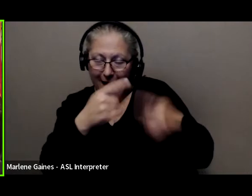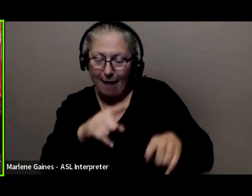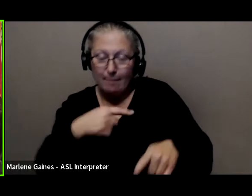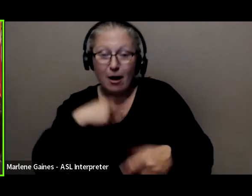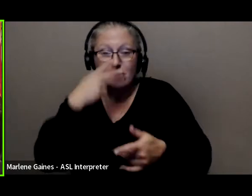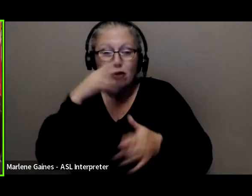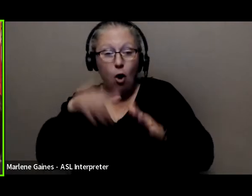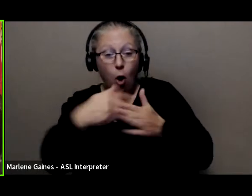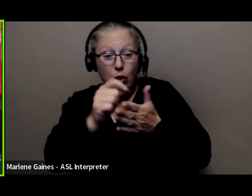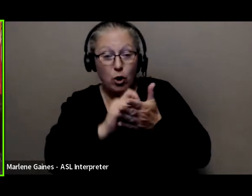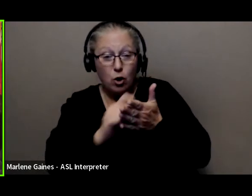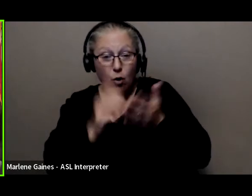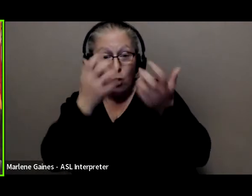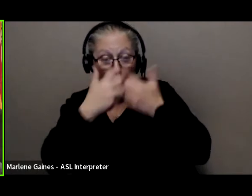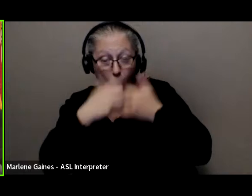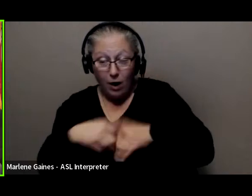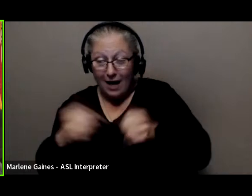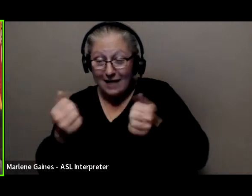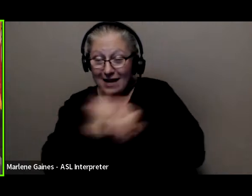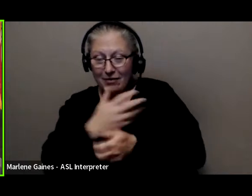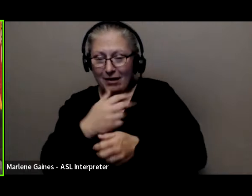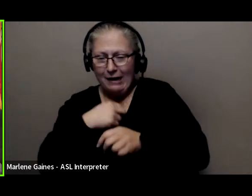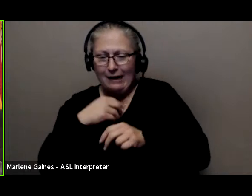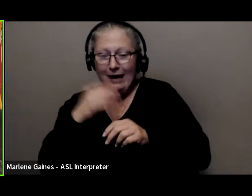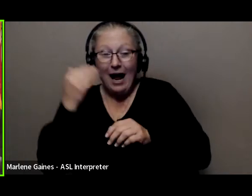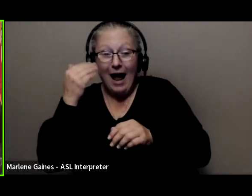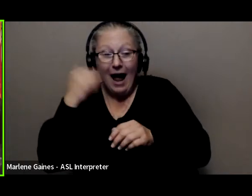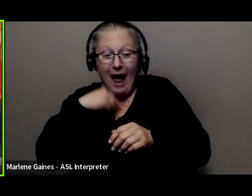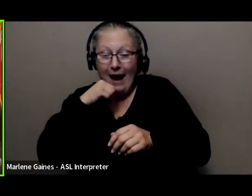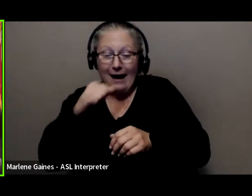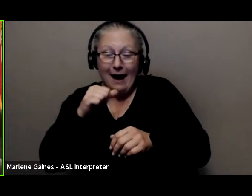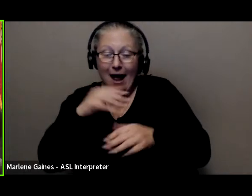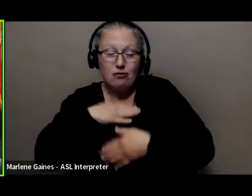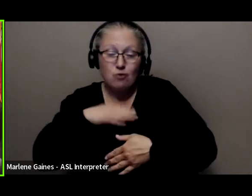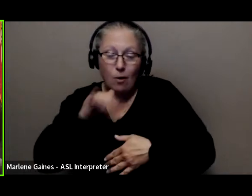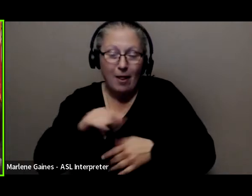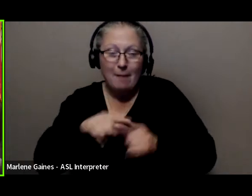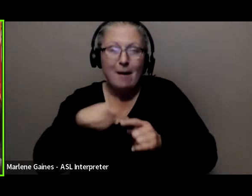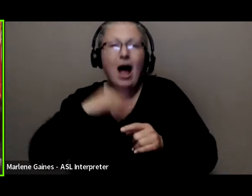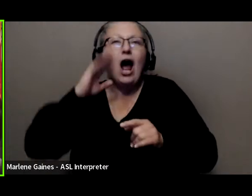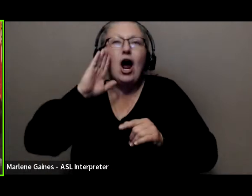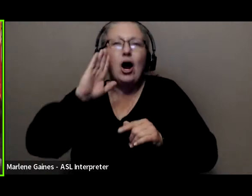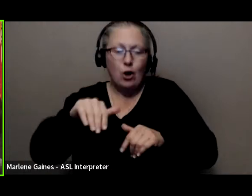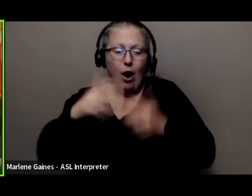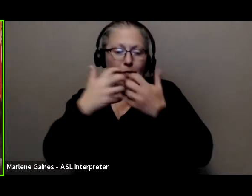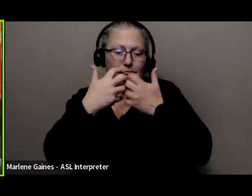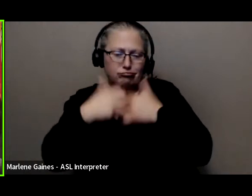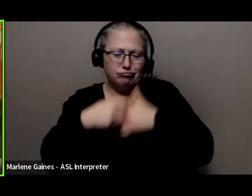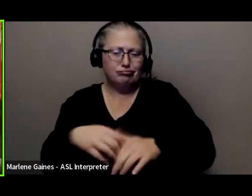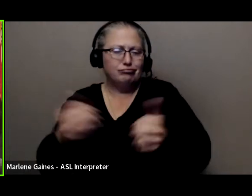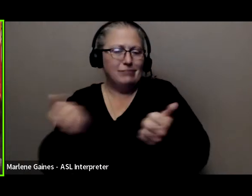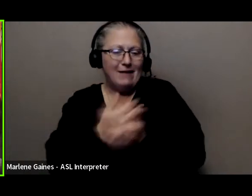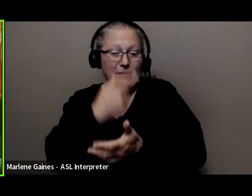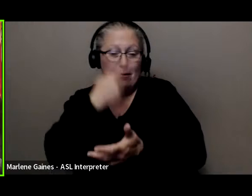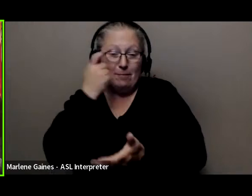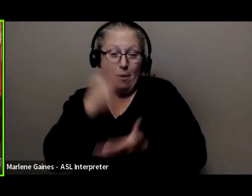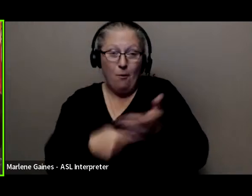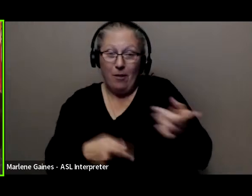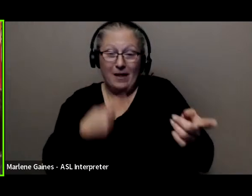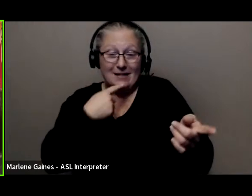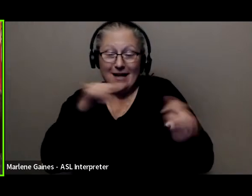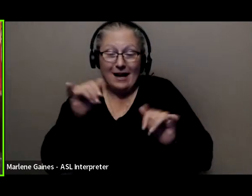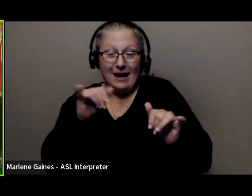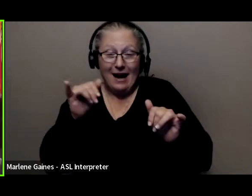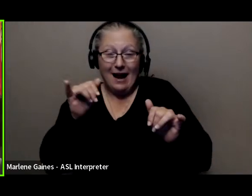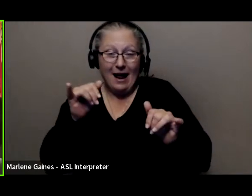the notes and how it all organized it was. So even though I didn't get to enjoy it, I knew how organized it was because it was like what they were saying. It was